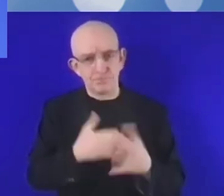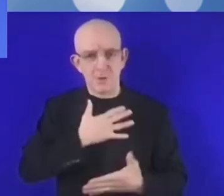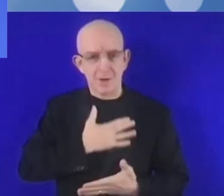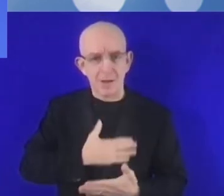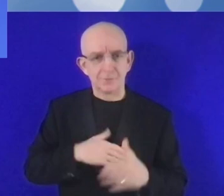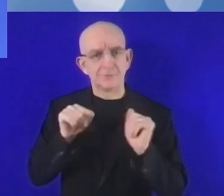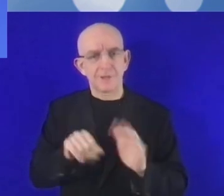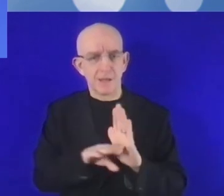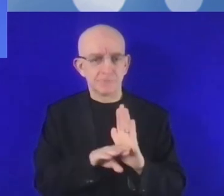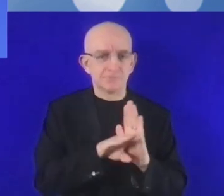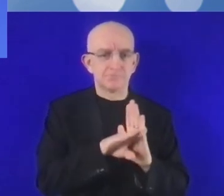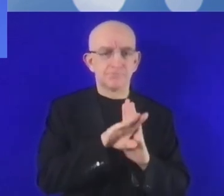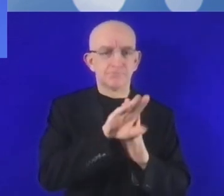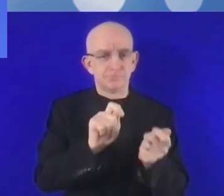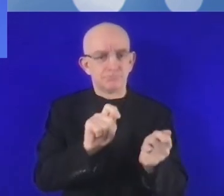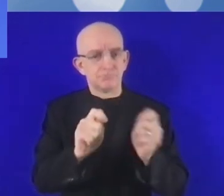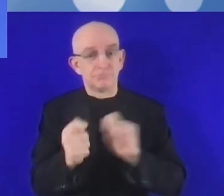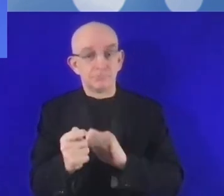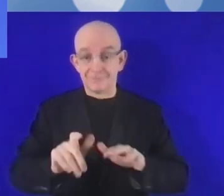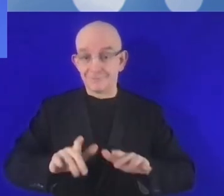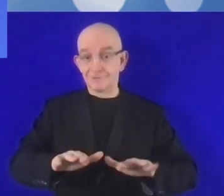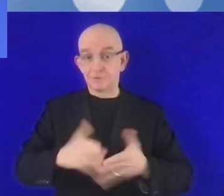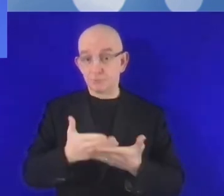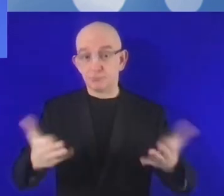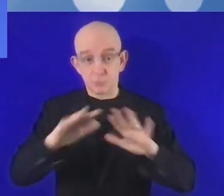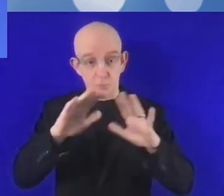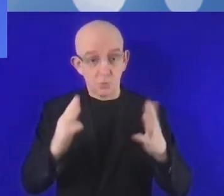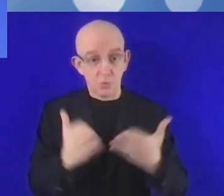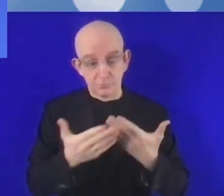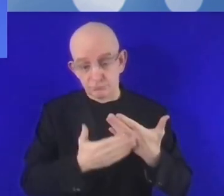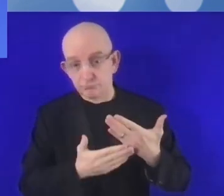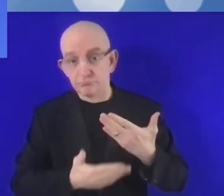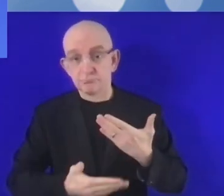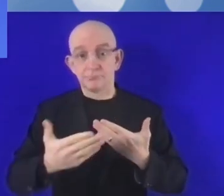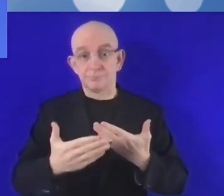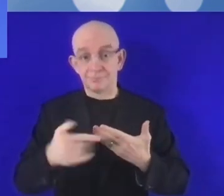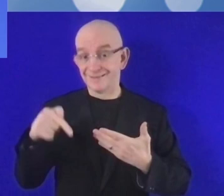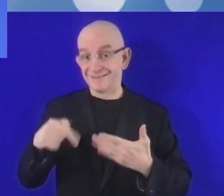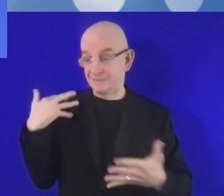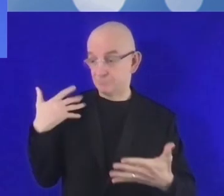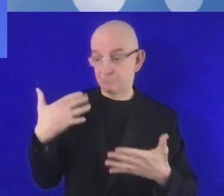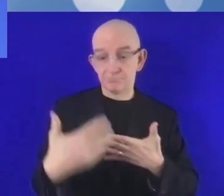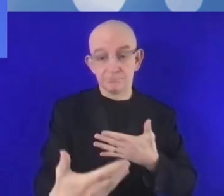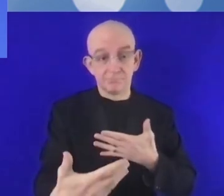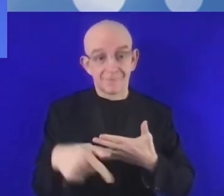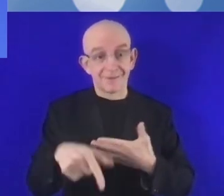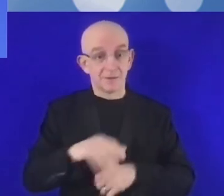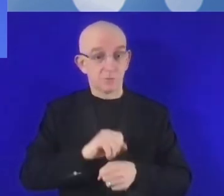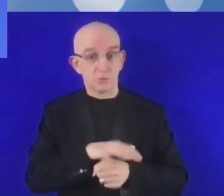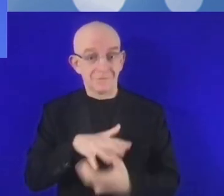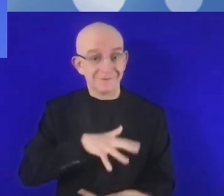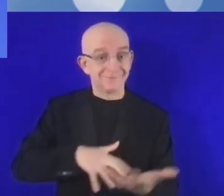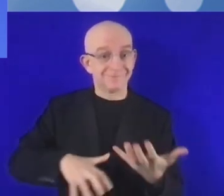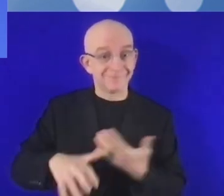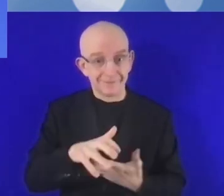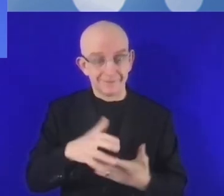opportunities. Indeed, this is easier said than done, as global internet governance is